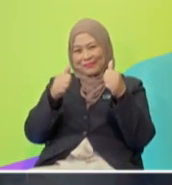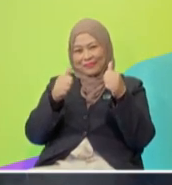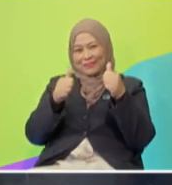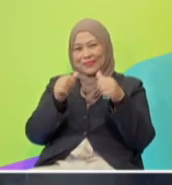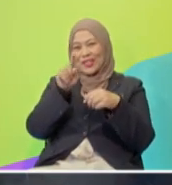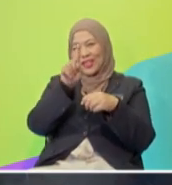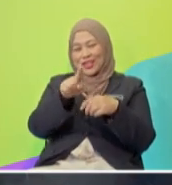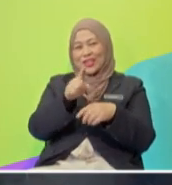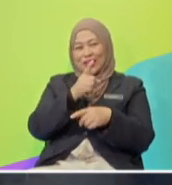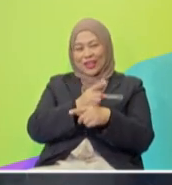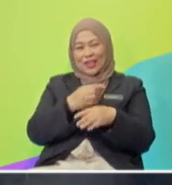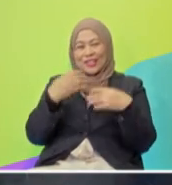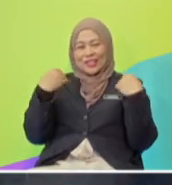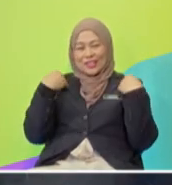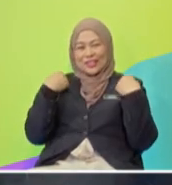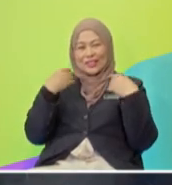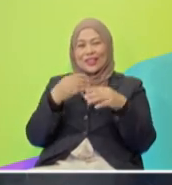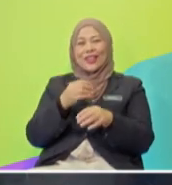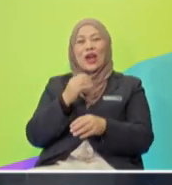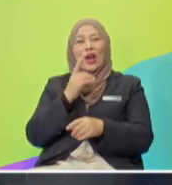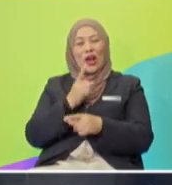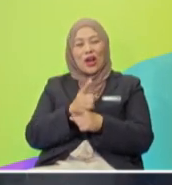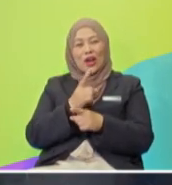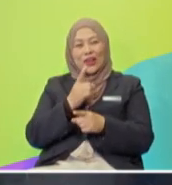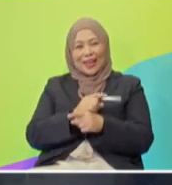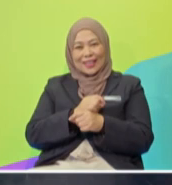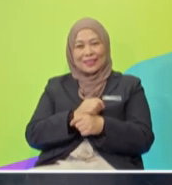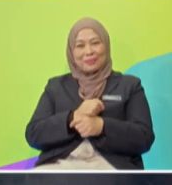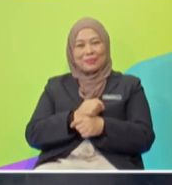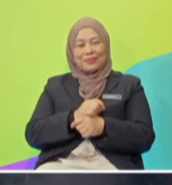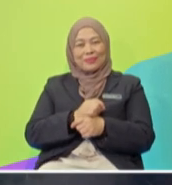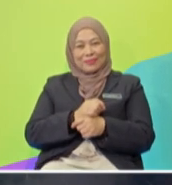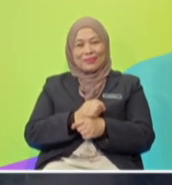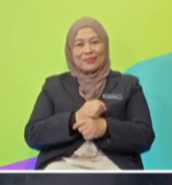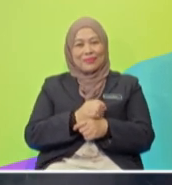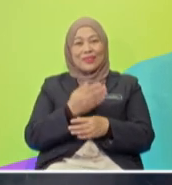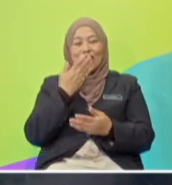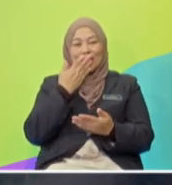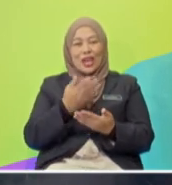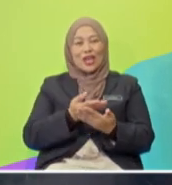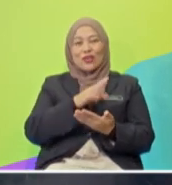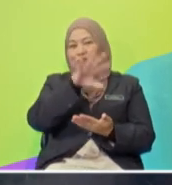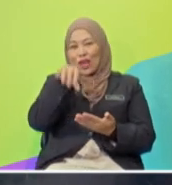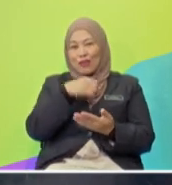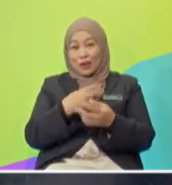Yeah, amazing. Okay. Let's give a round of applause to all our friends watching at home who joined the game. Good job, everybody.